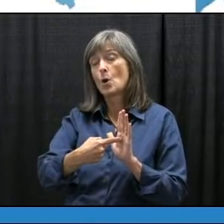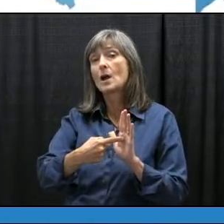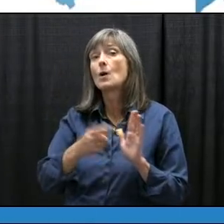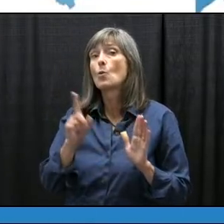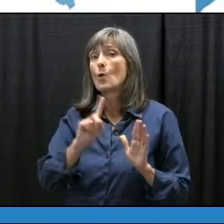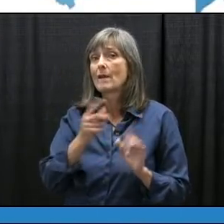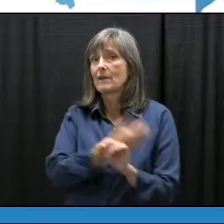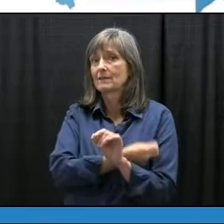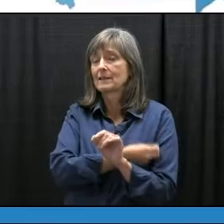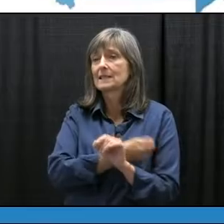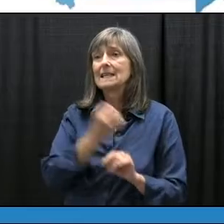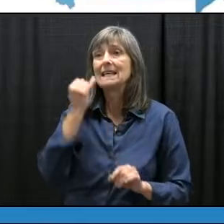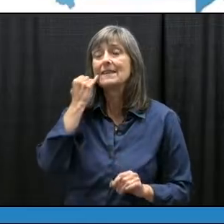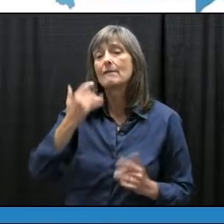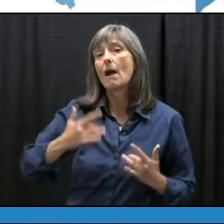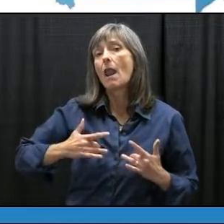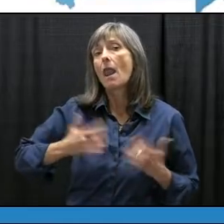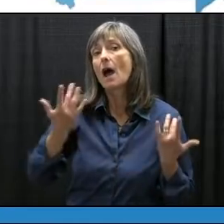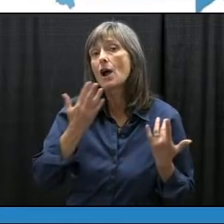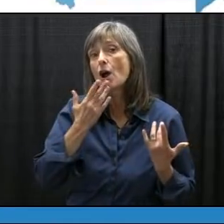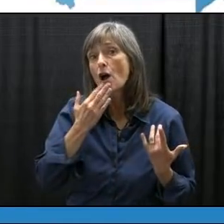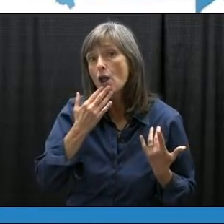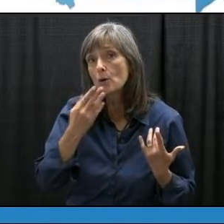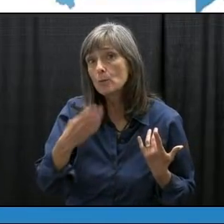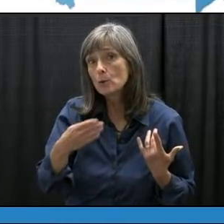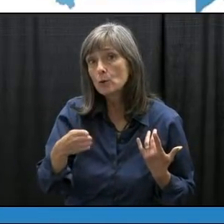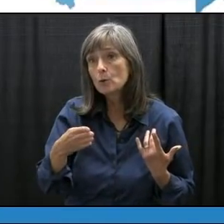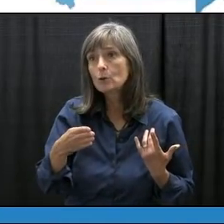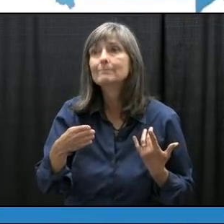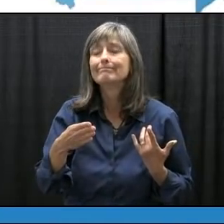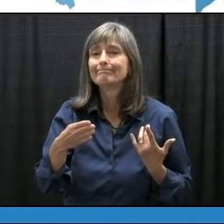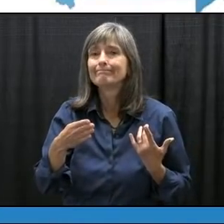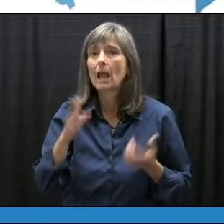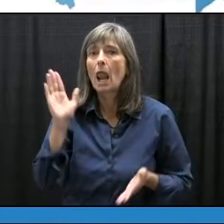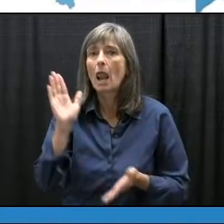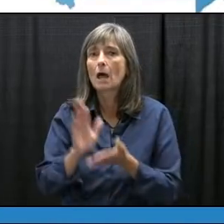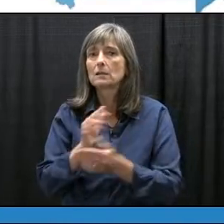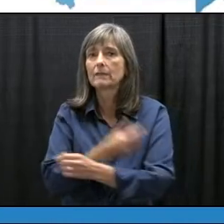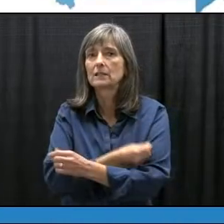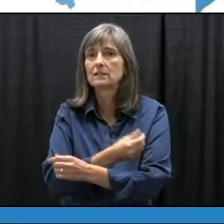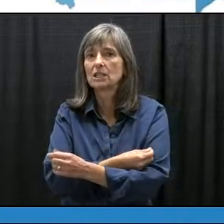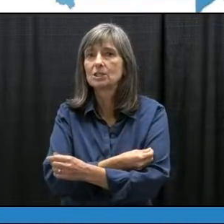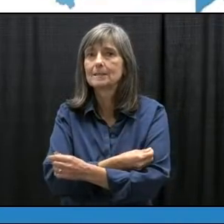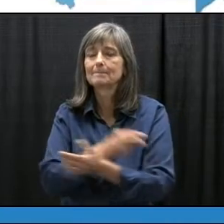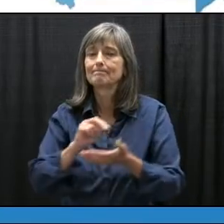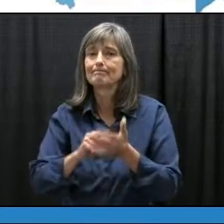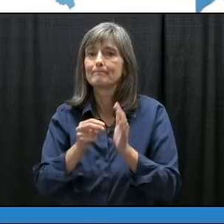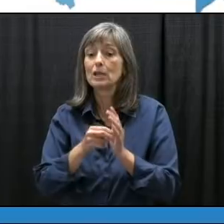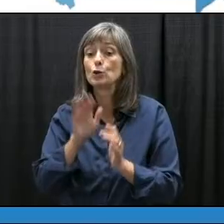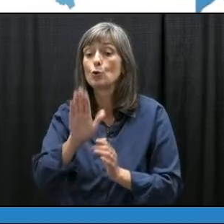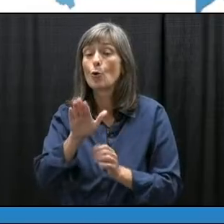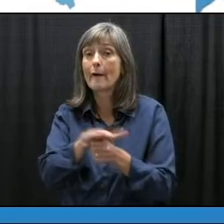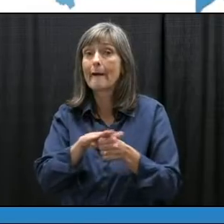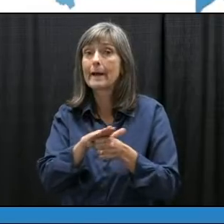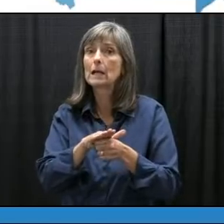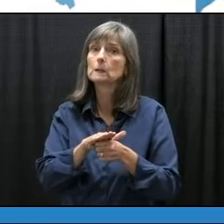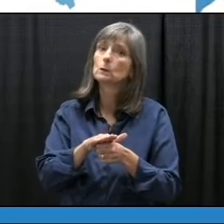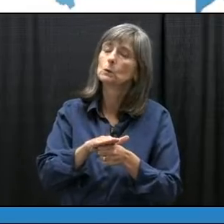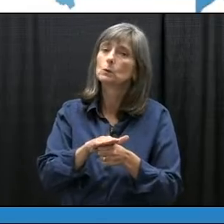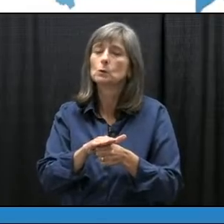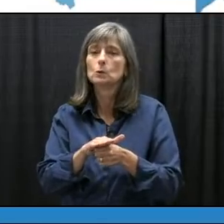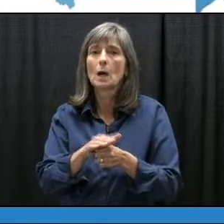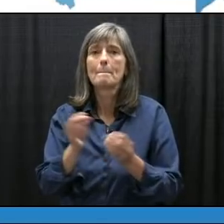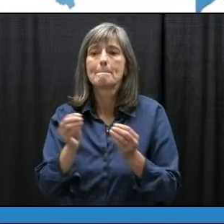less vaccinated, fully vaccinated they are. These regions are more susceptible, because if you have COVID-19 within